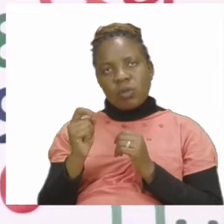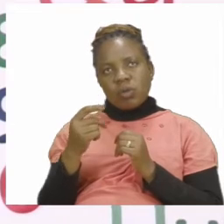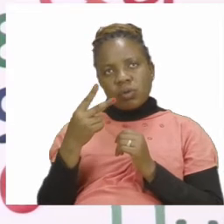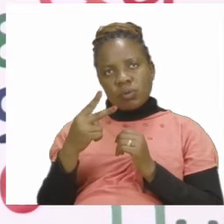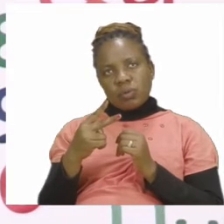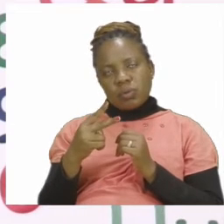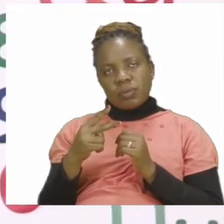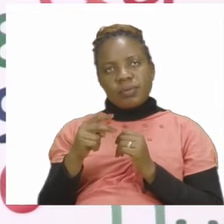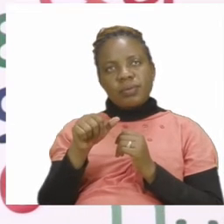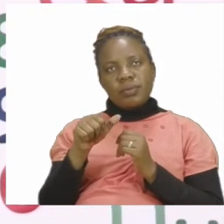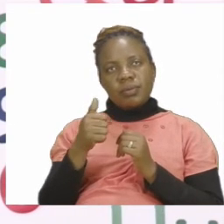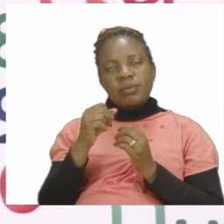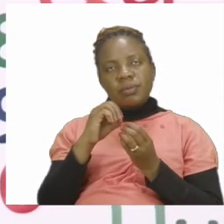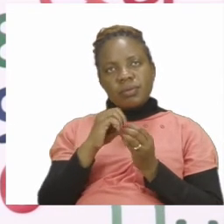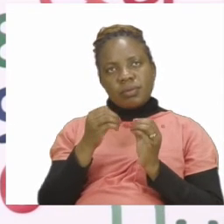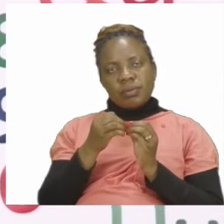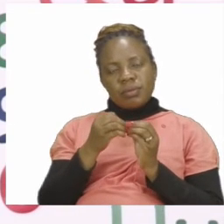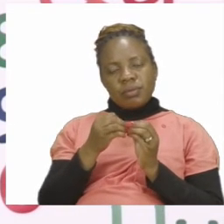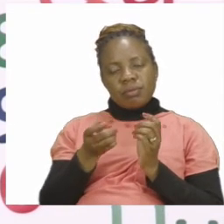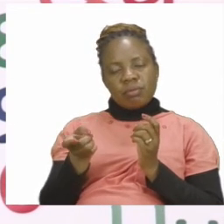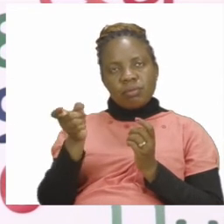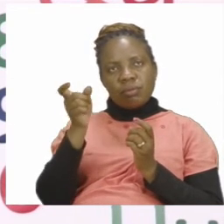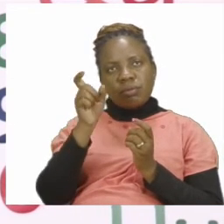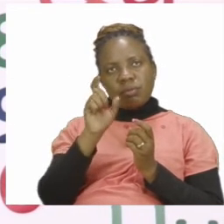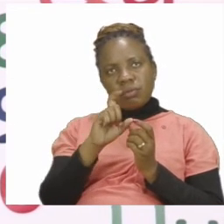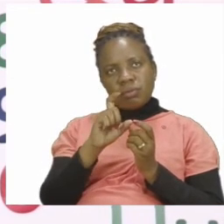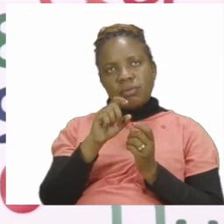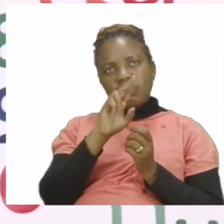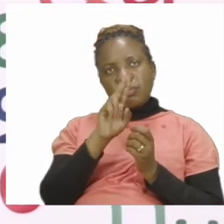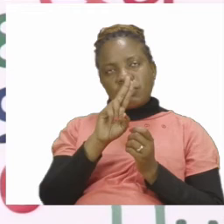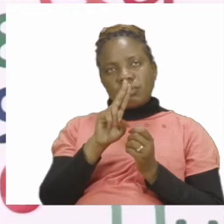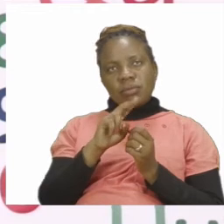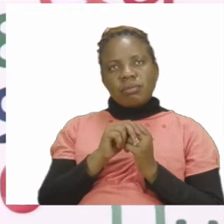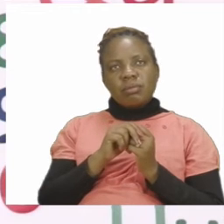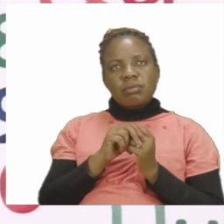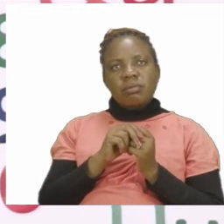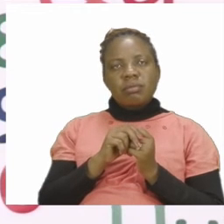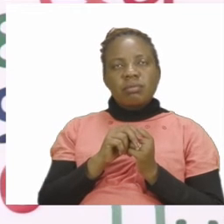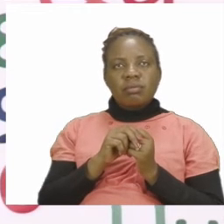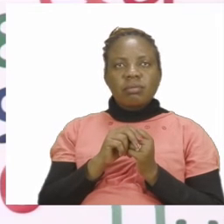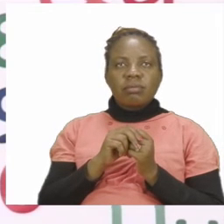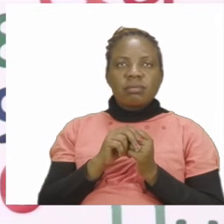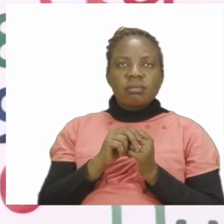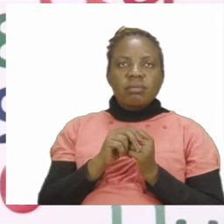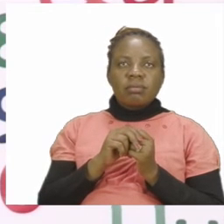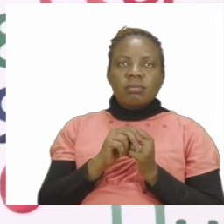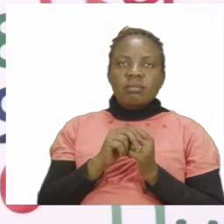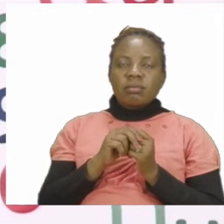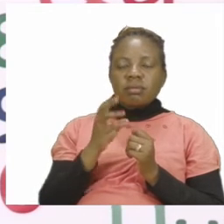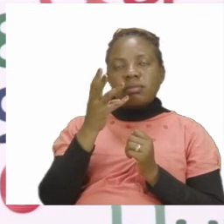we add up there again. Let's add up our hundreds.